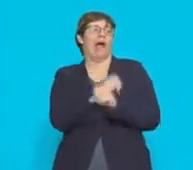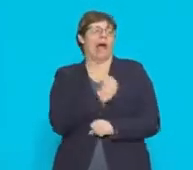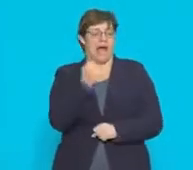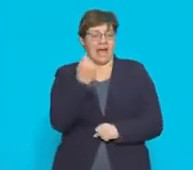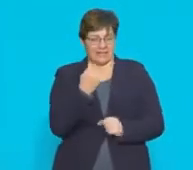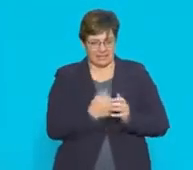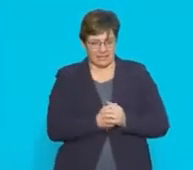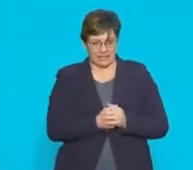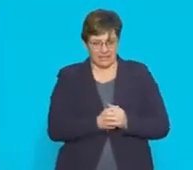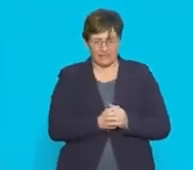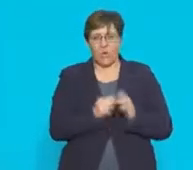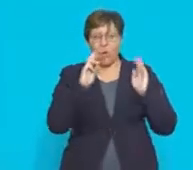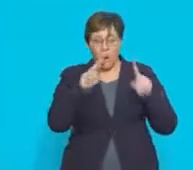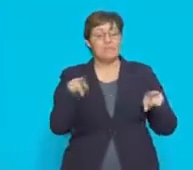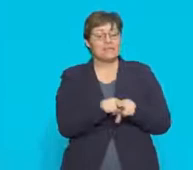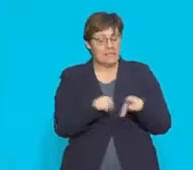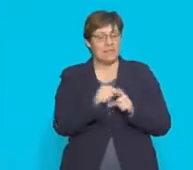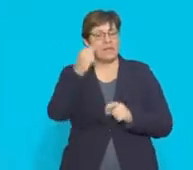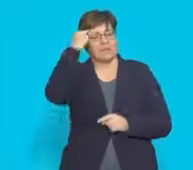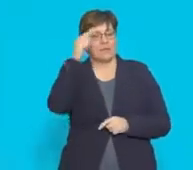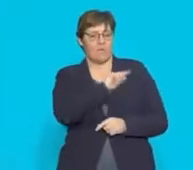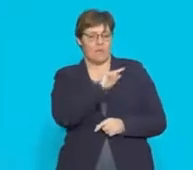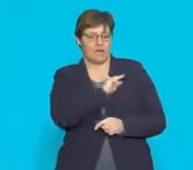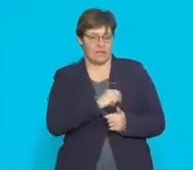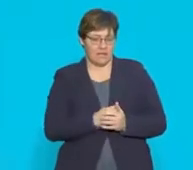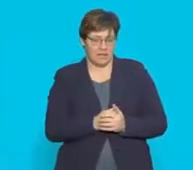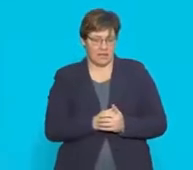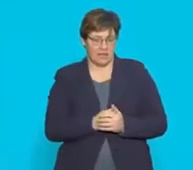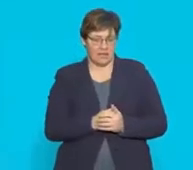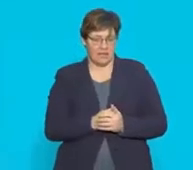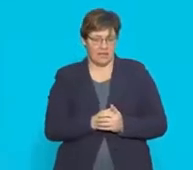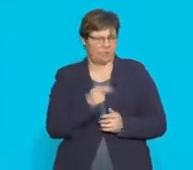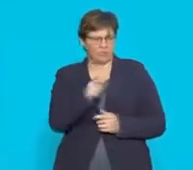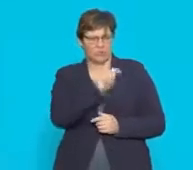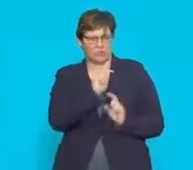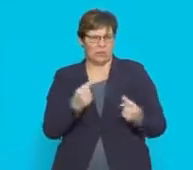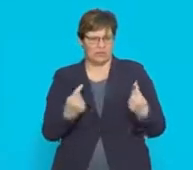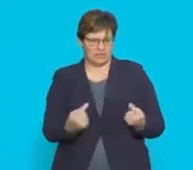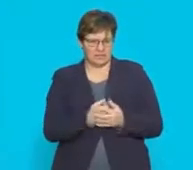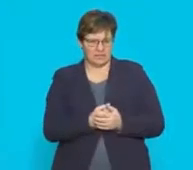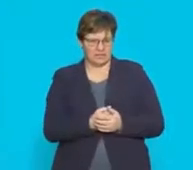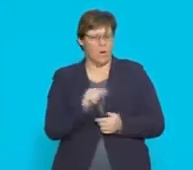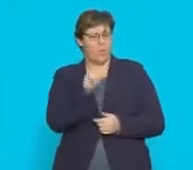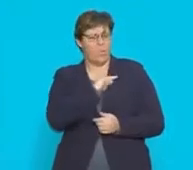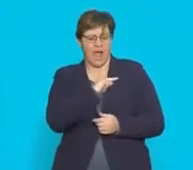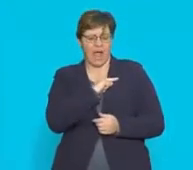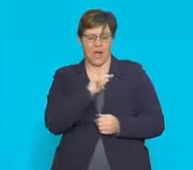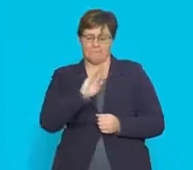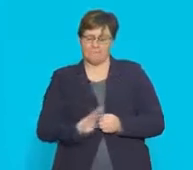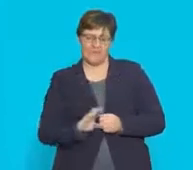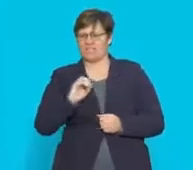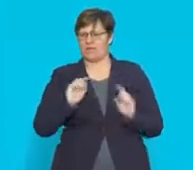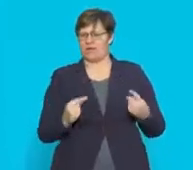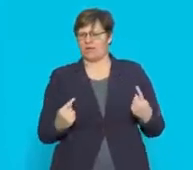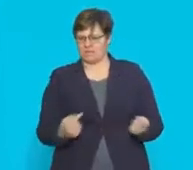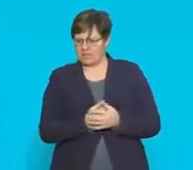I'm hoping you are also trying to think now as to why will this not be true? Why can we not have this as a fact?